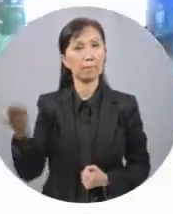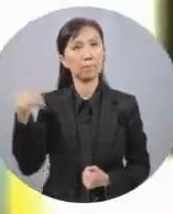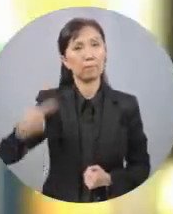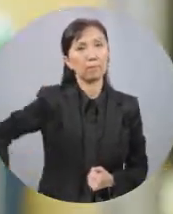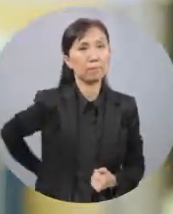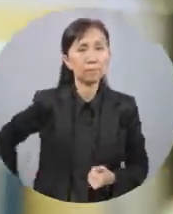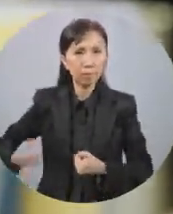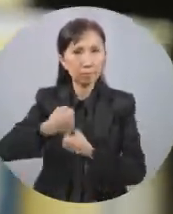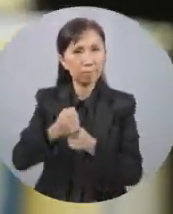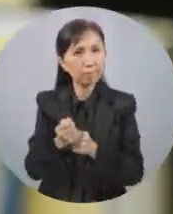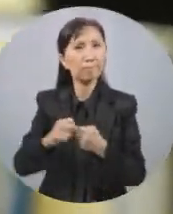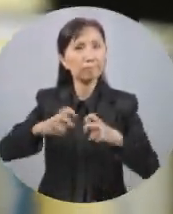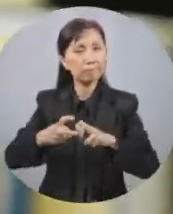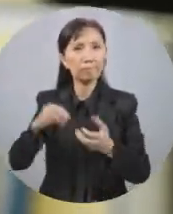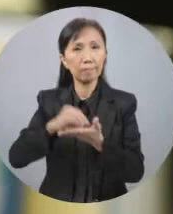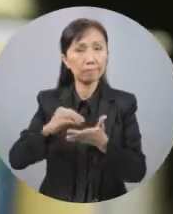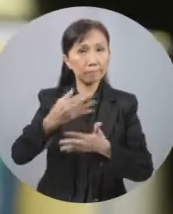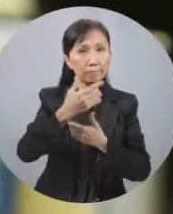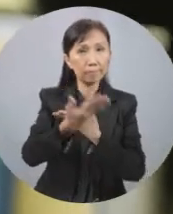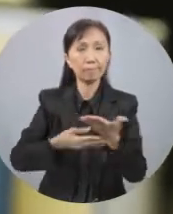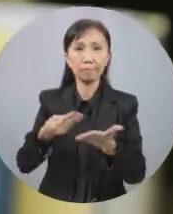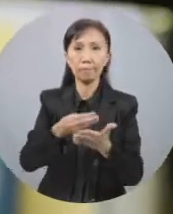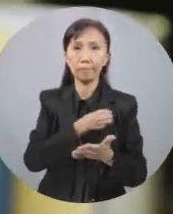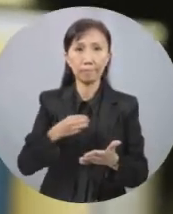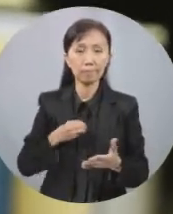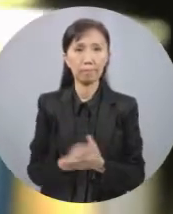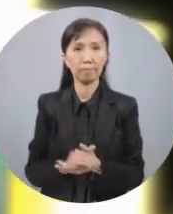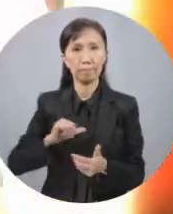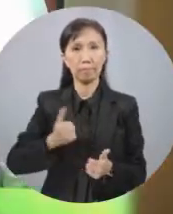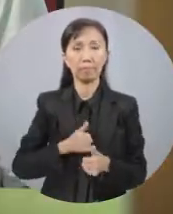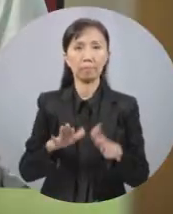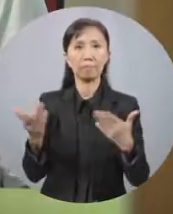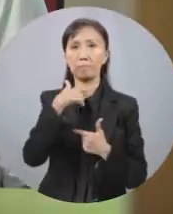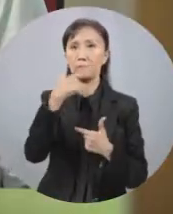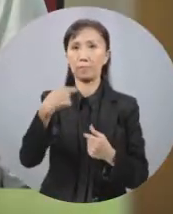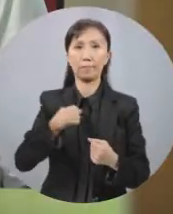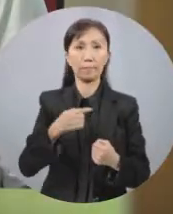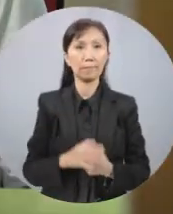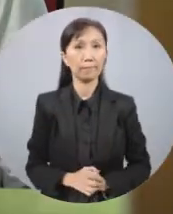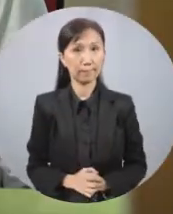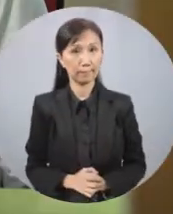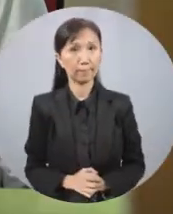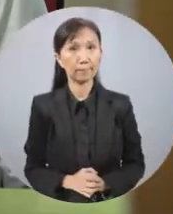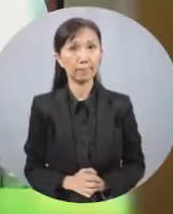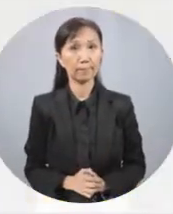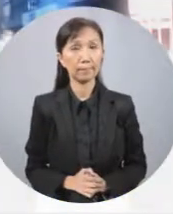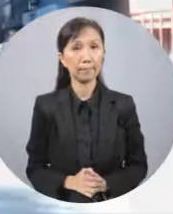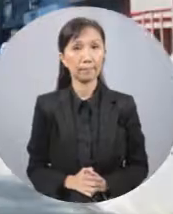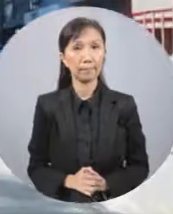until I sprained my lower back and had to attend regular medical checkups. My boss started to find fault with me,